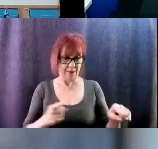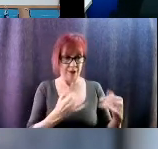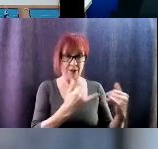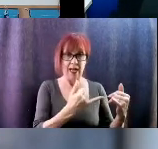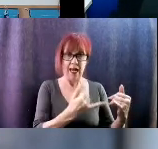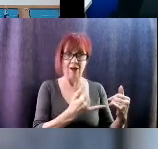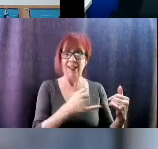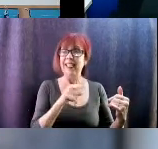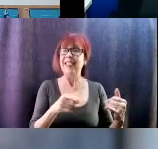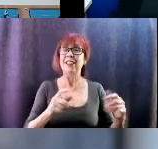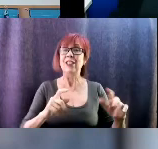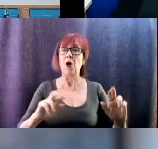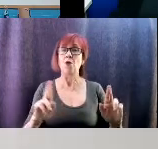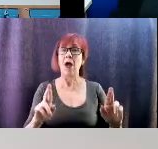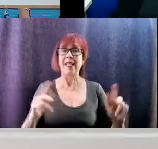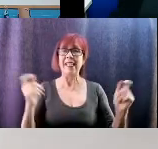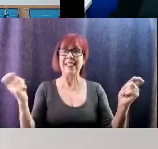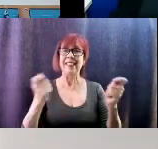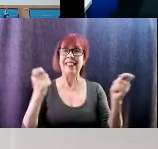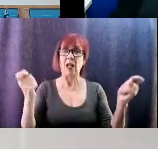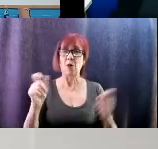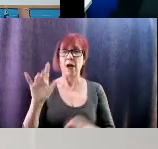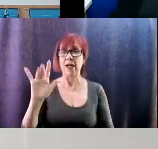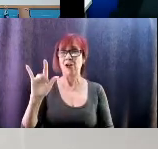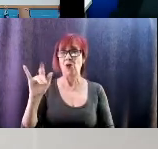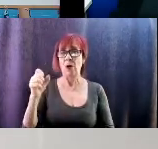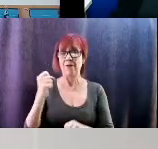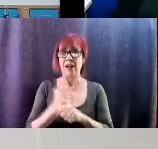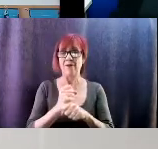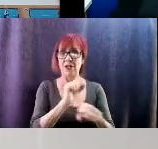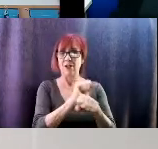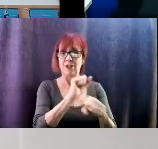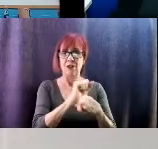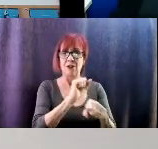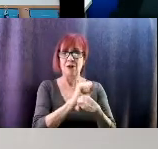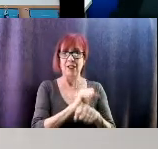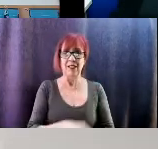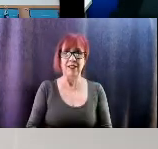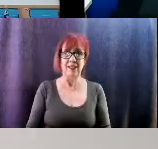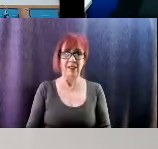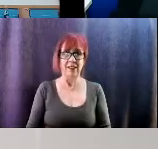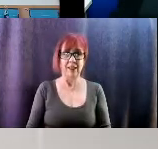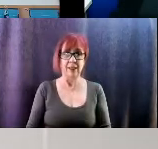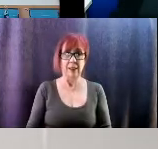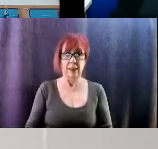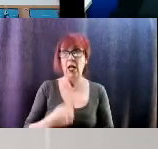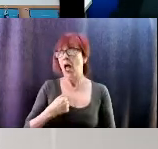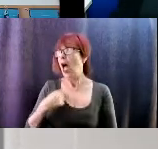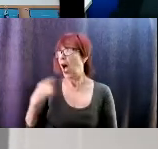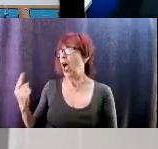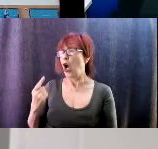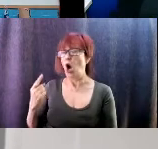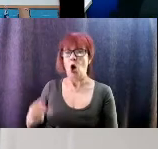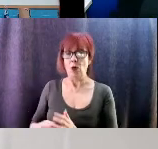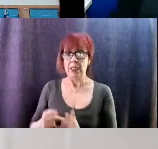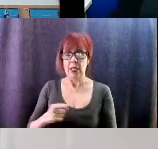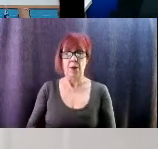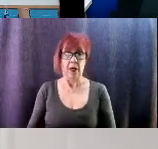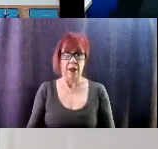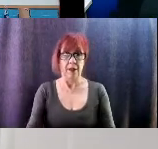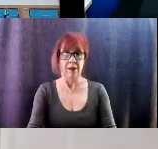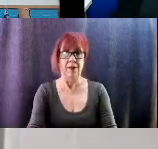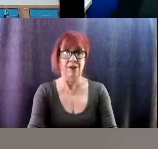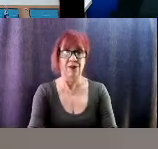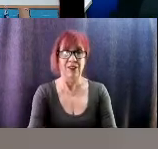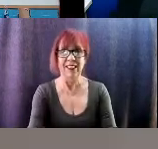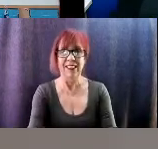to celebrate 25 years in employment. I always double bag my bags in case it leaks. I